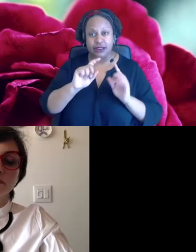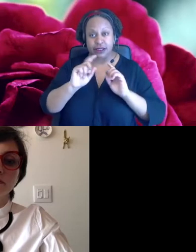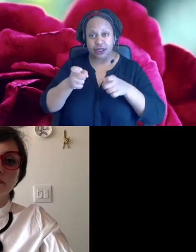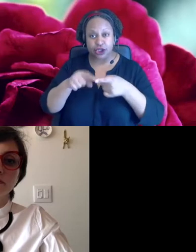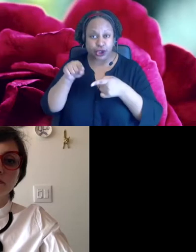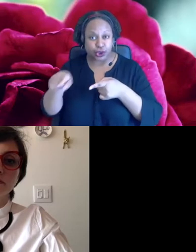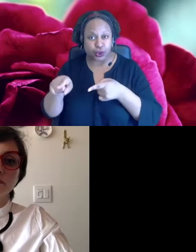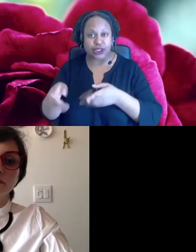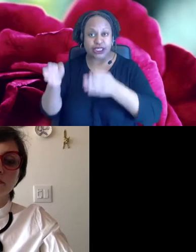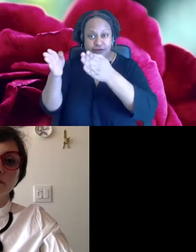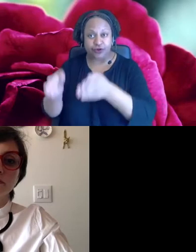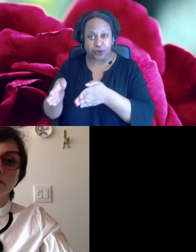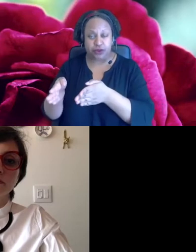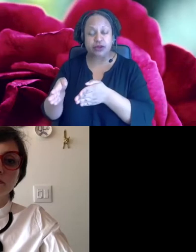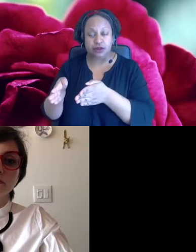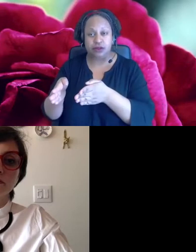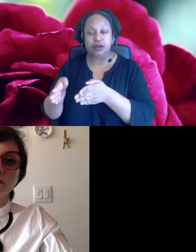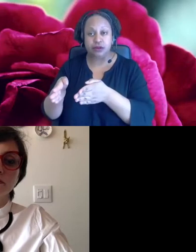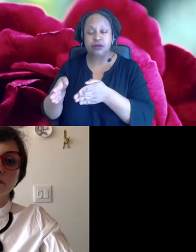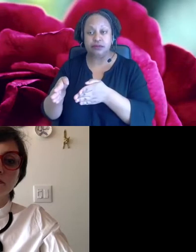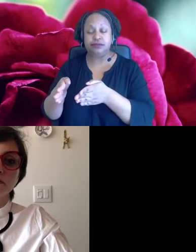individual, then